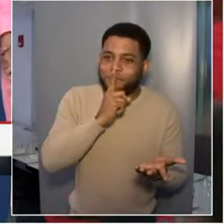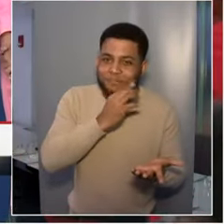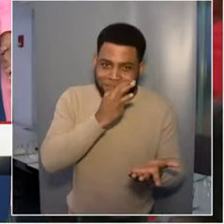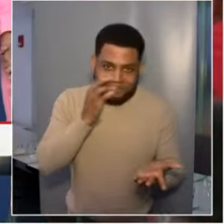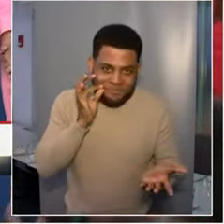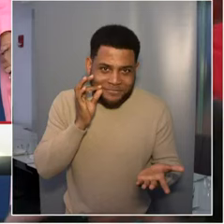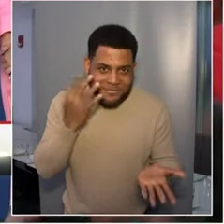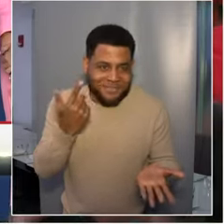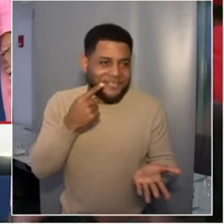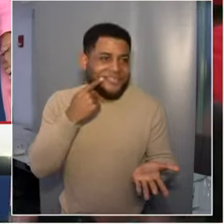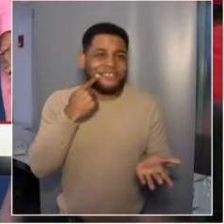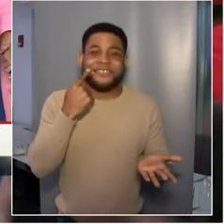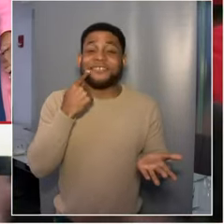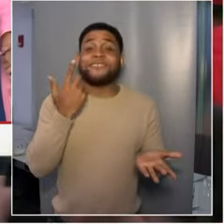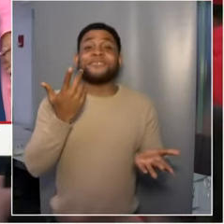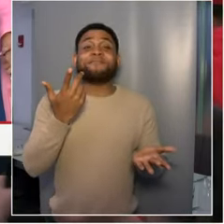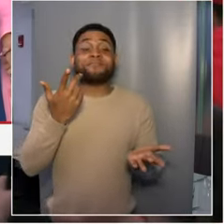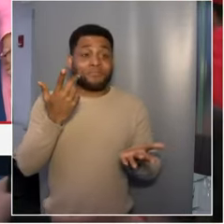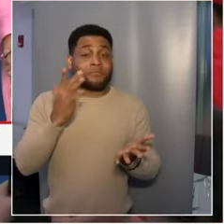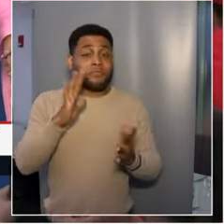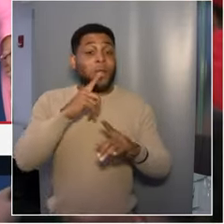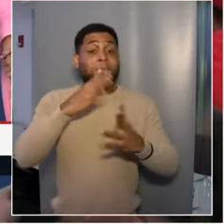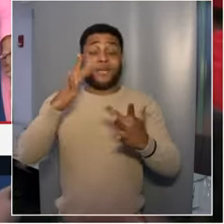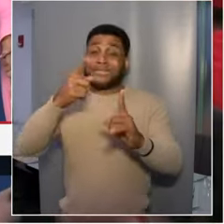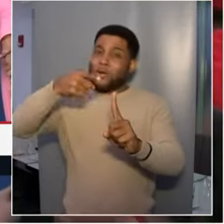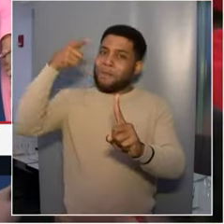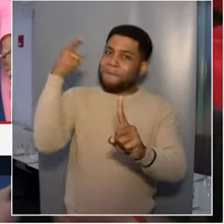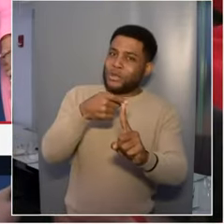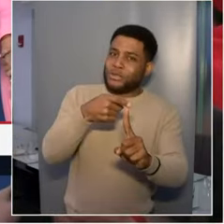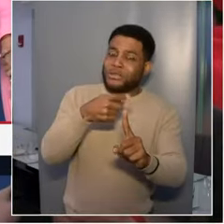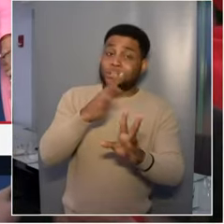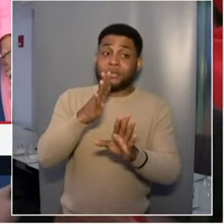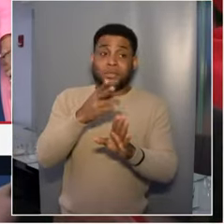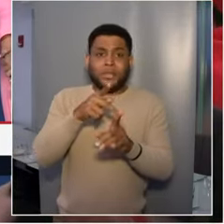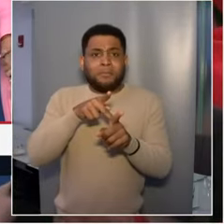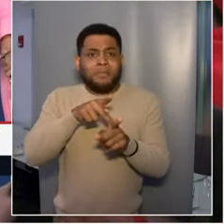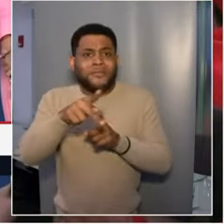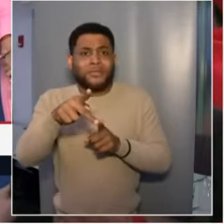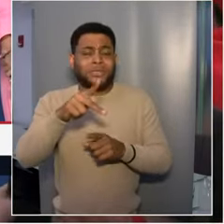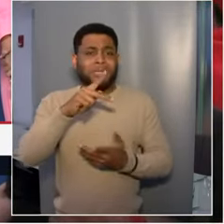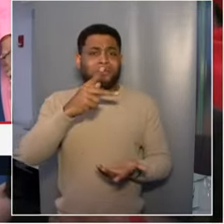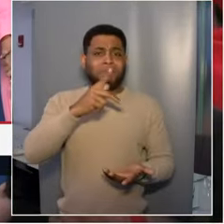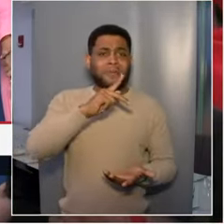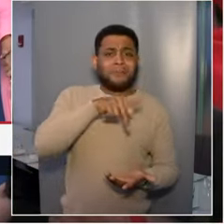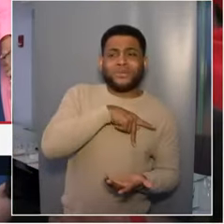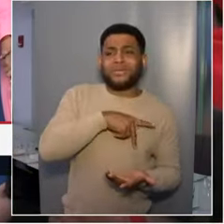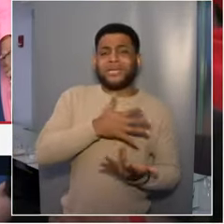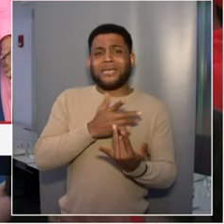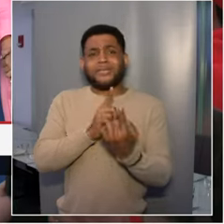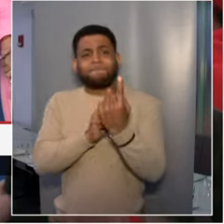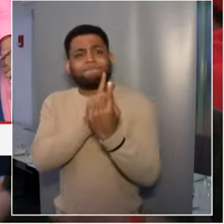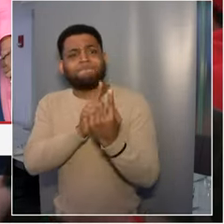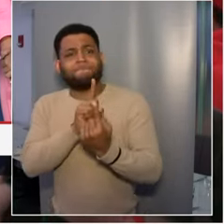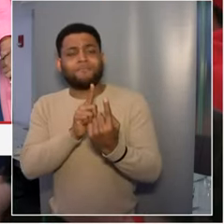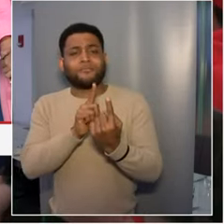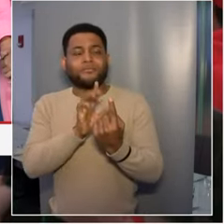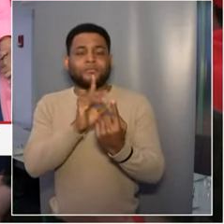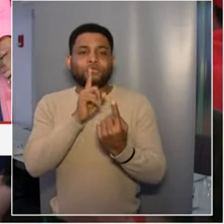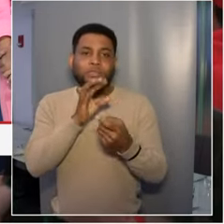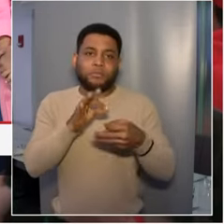But being professional and personal is really, really important when you're in the entertainment